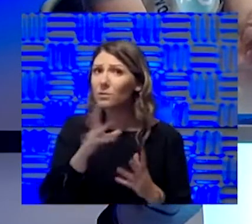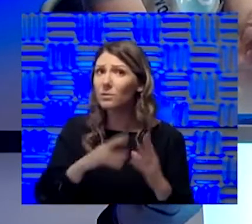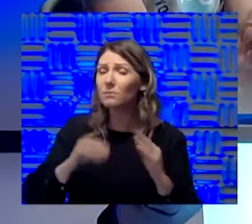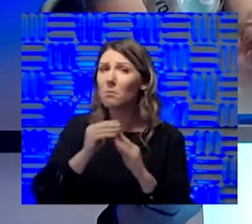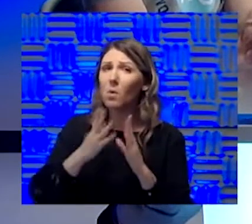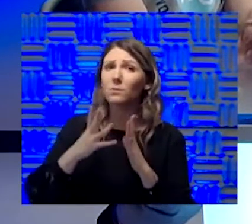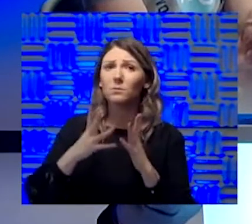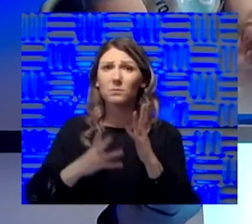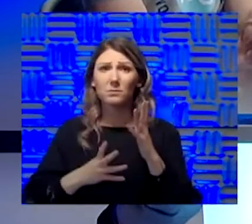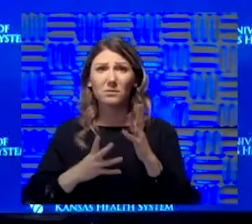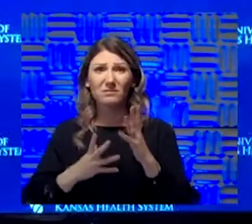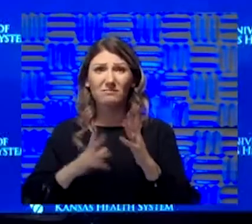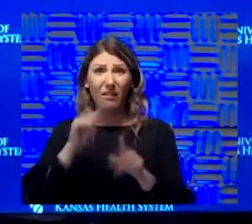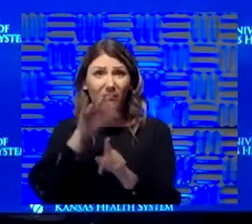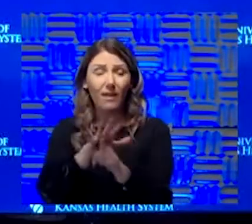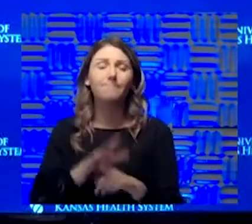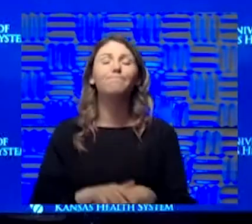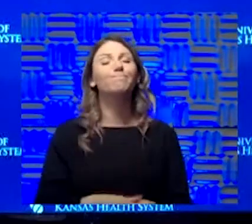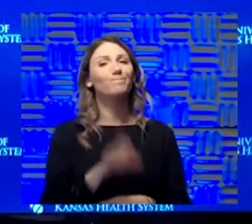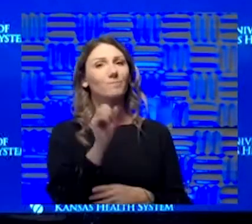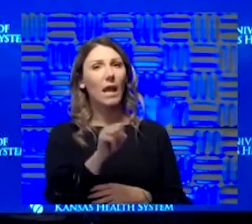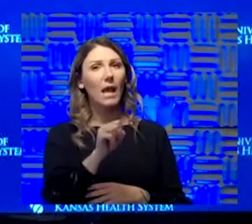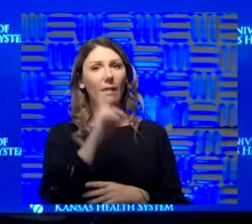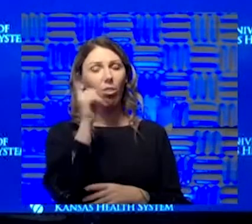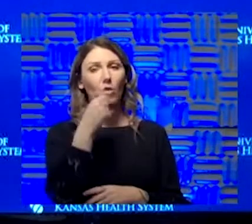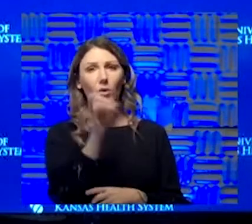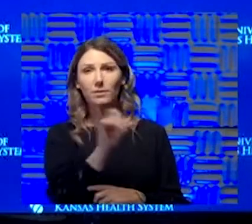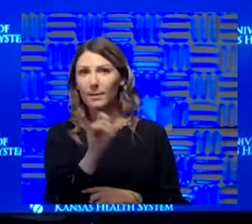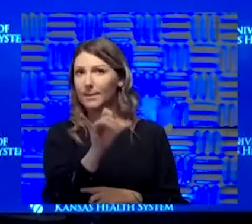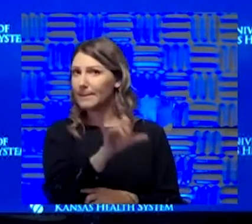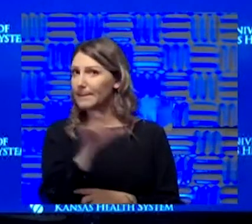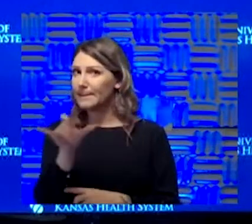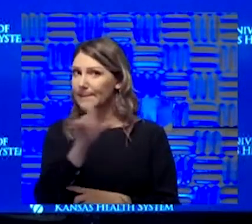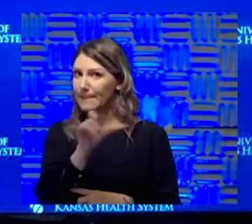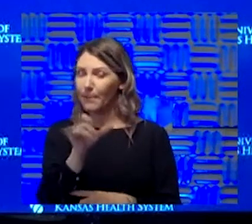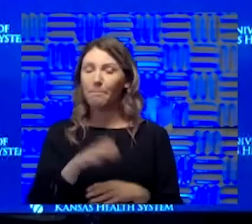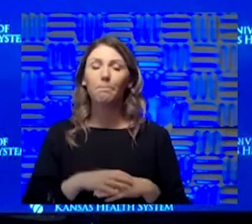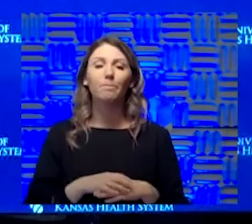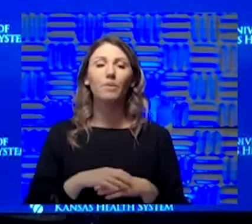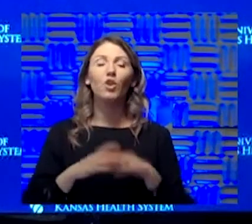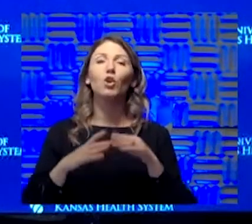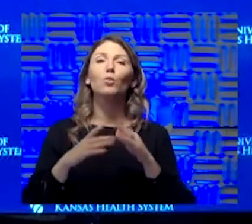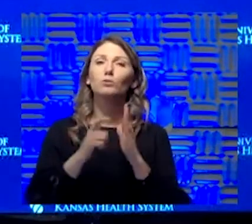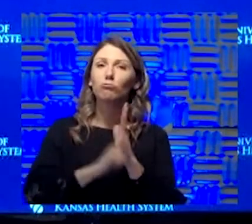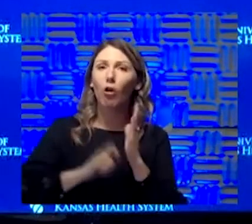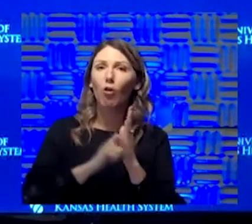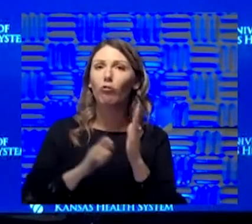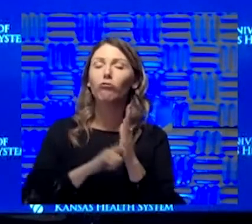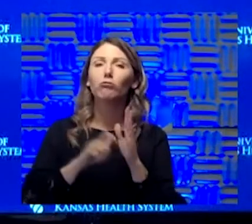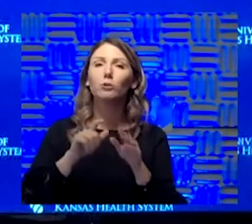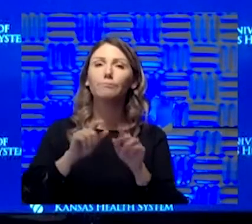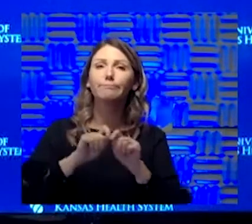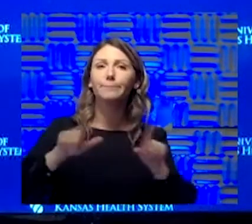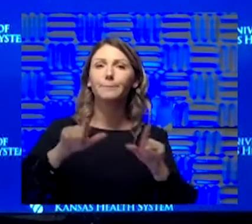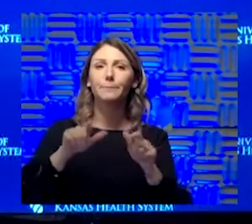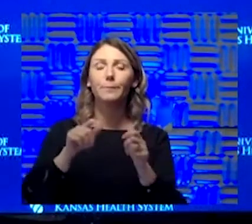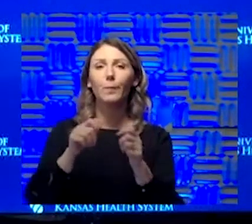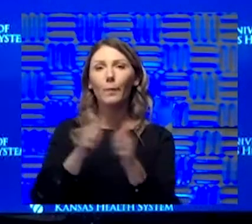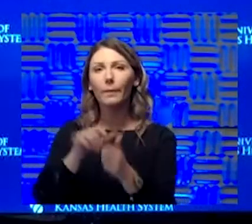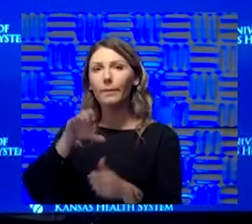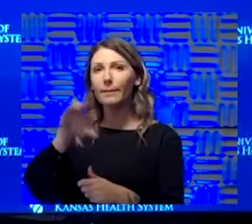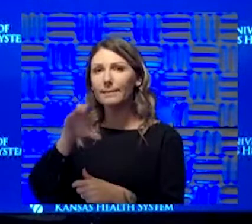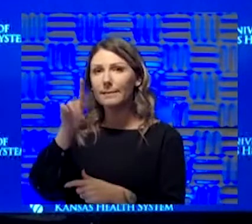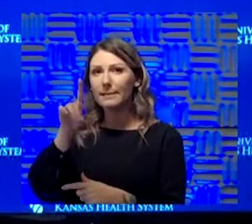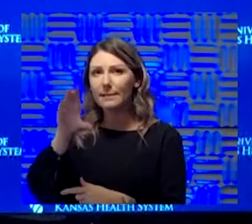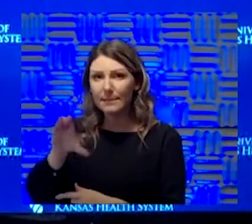prevalent? Absolutely. It looks just like the thing. There was an article that, or some information the CDC went out with yesterday about looking